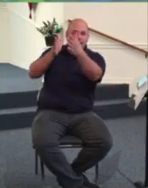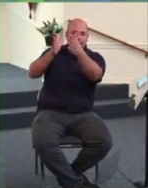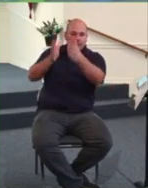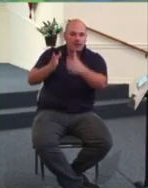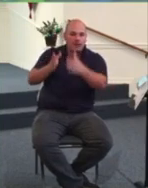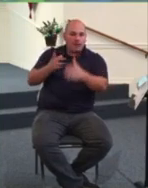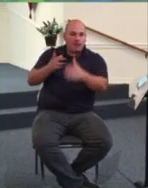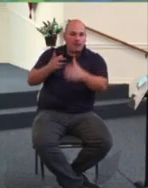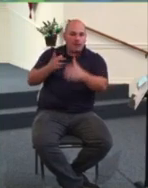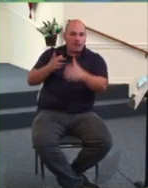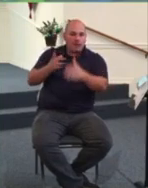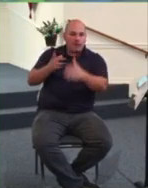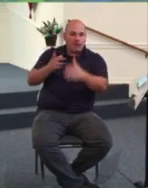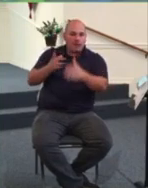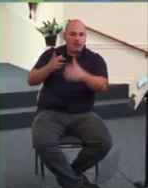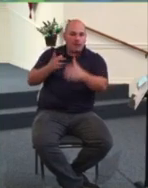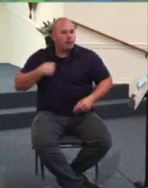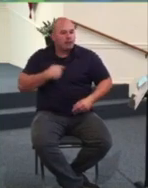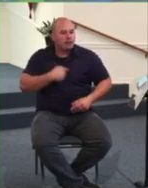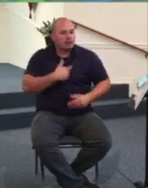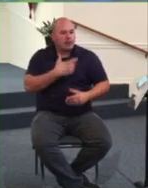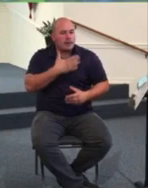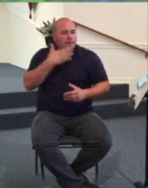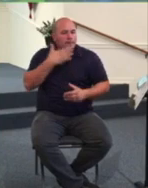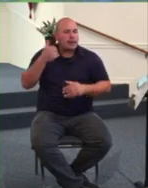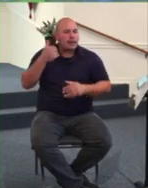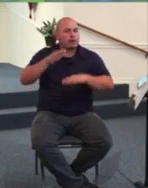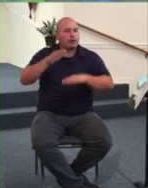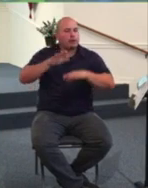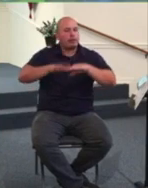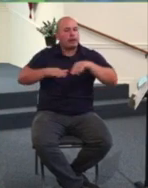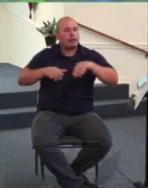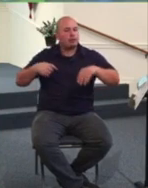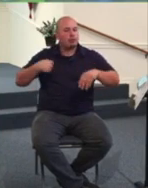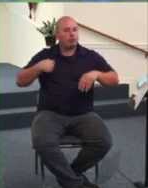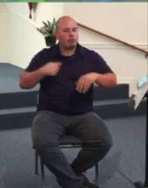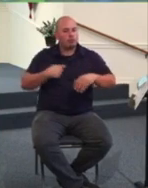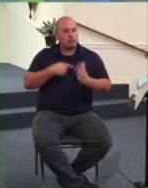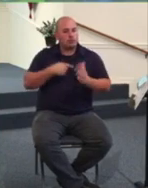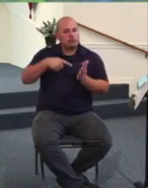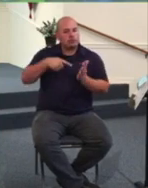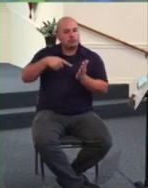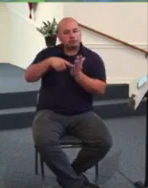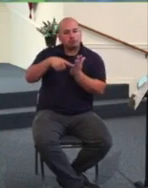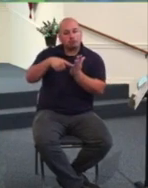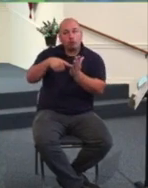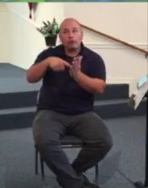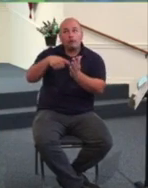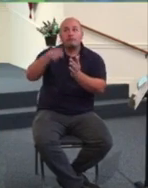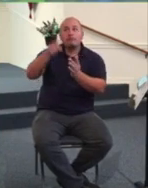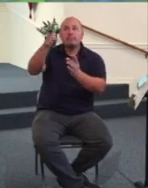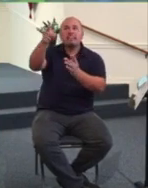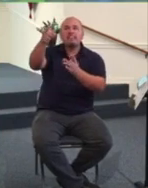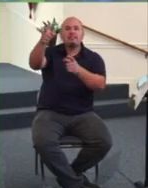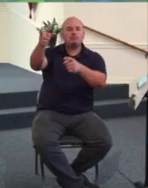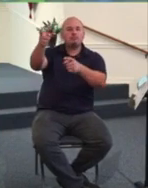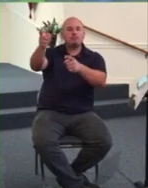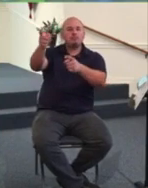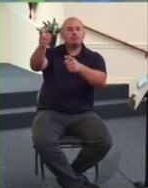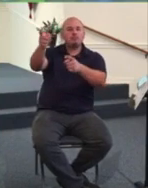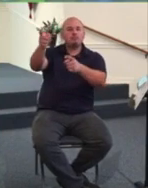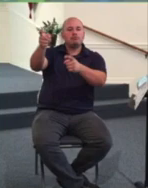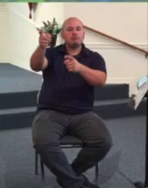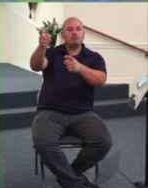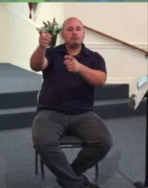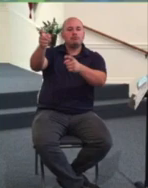us better than we deserved. And he gave us Jesus, and through Jesus, he gave us a new life. And part of this new life is